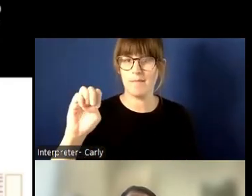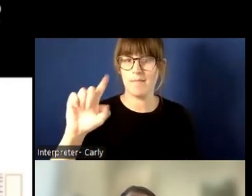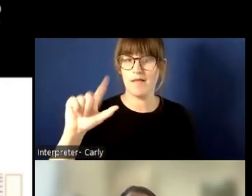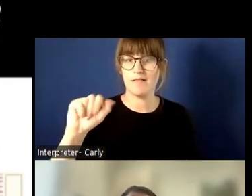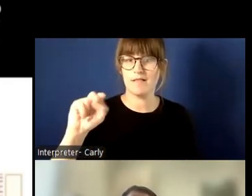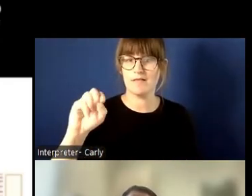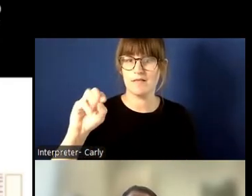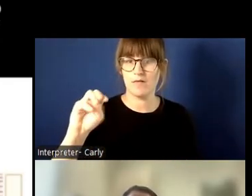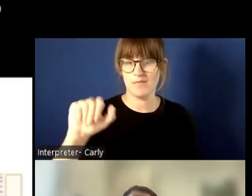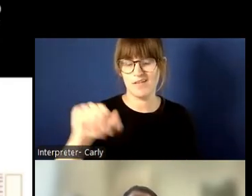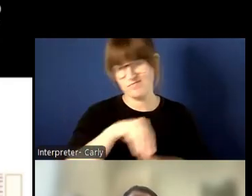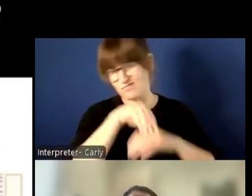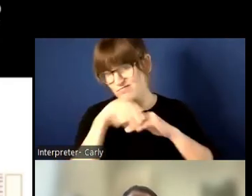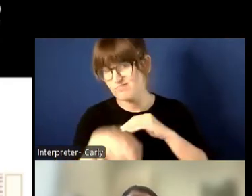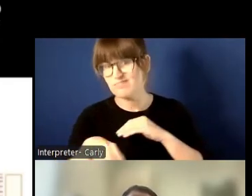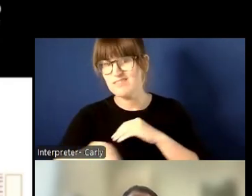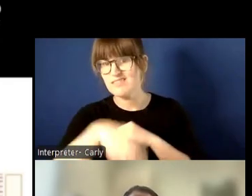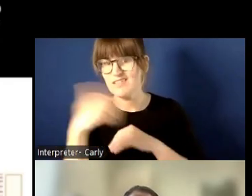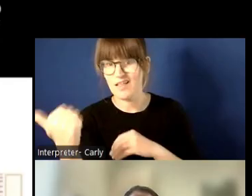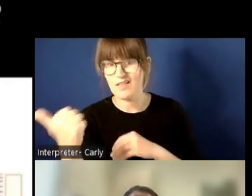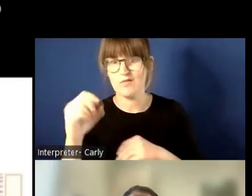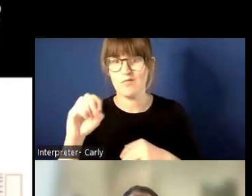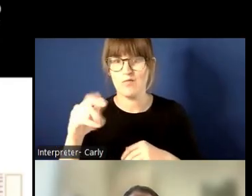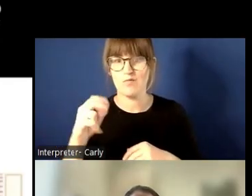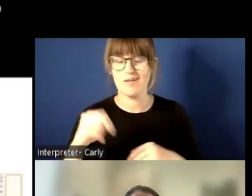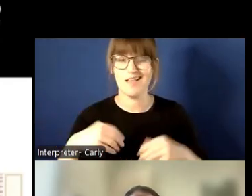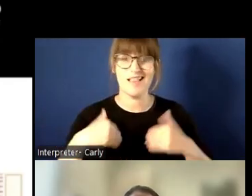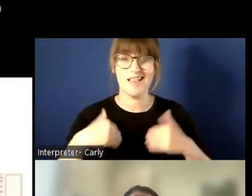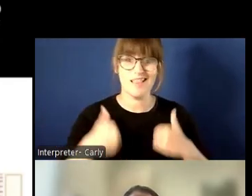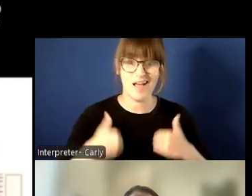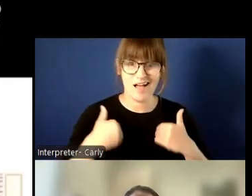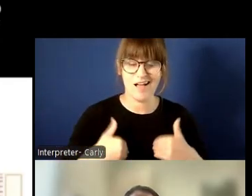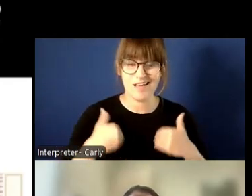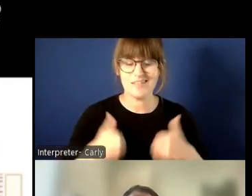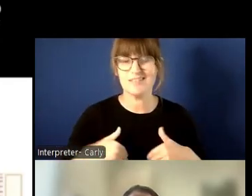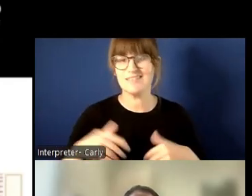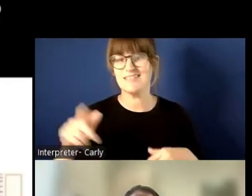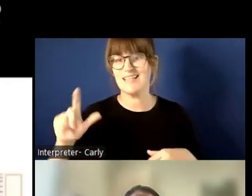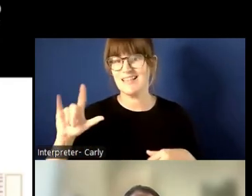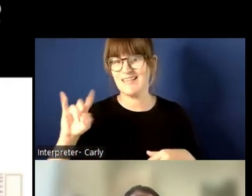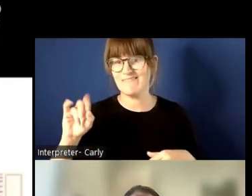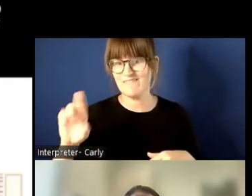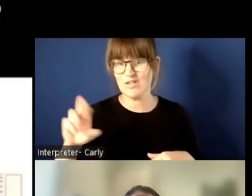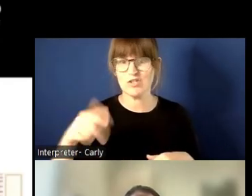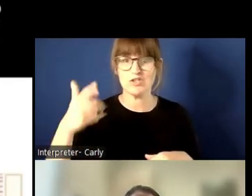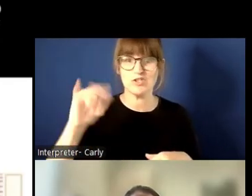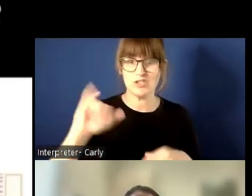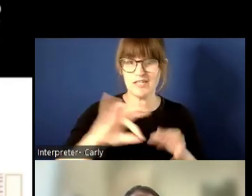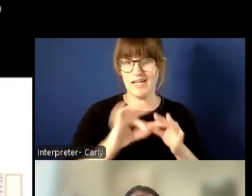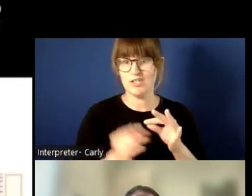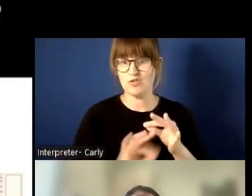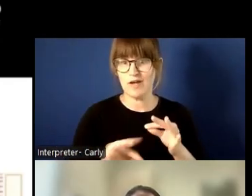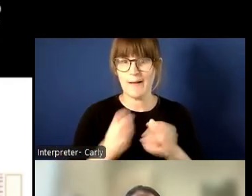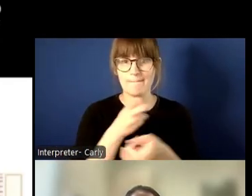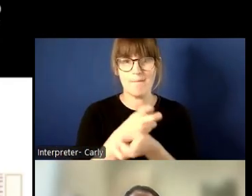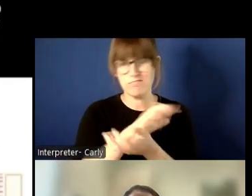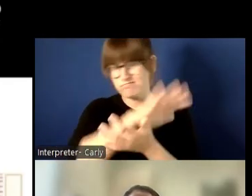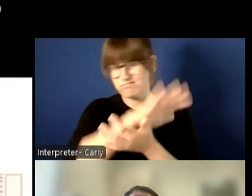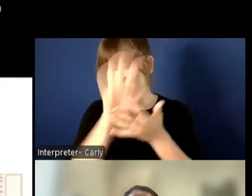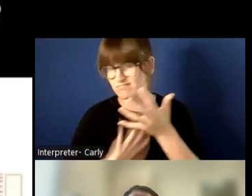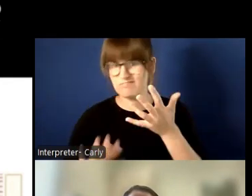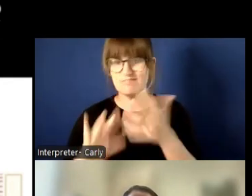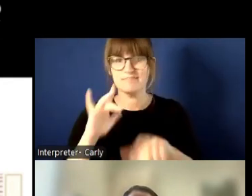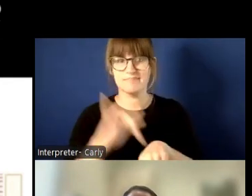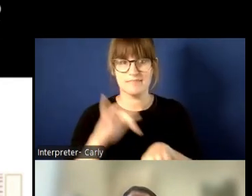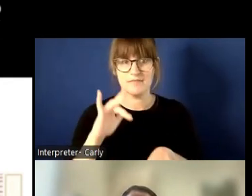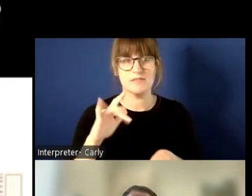to other organs, including the lungs, including the liver, GI tract, bone, other areas. So that's kind of the more feared